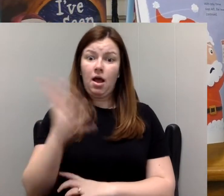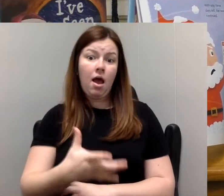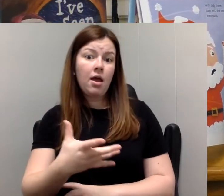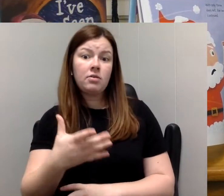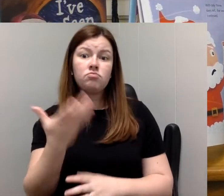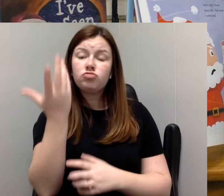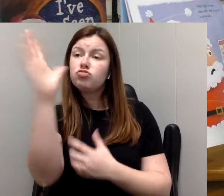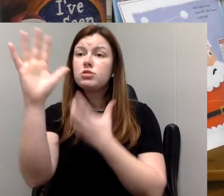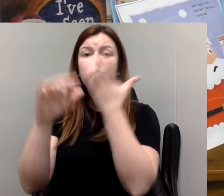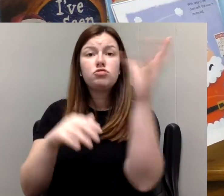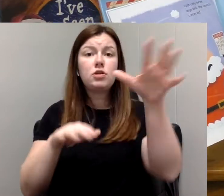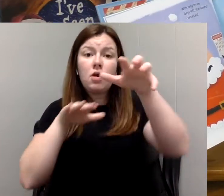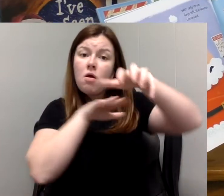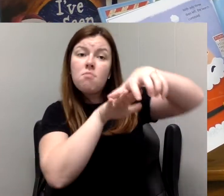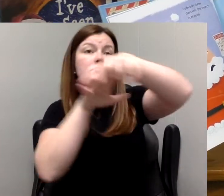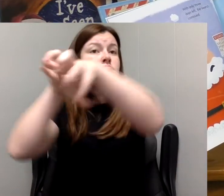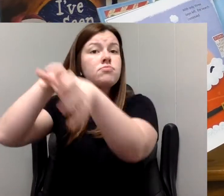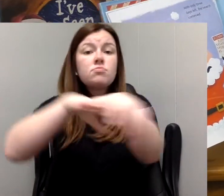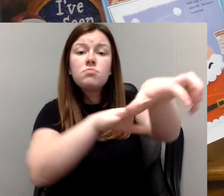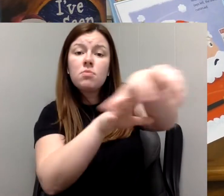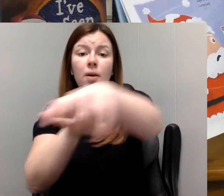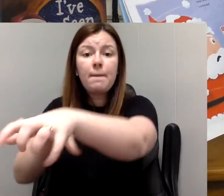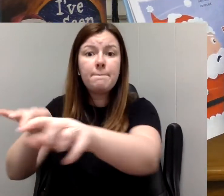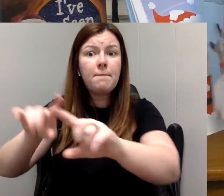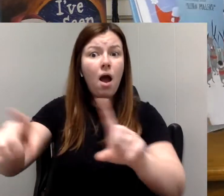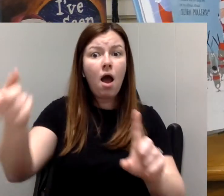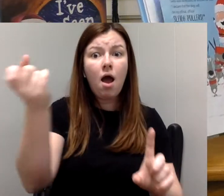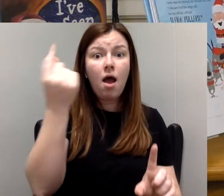trees, but